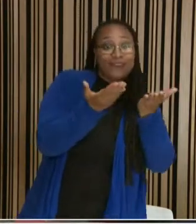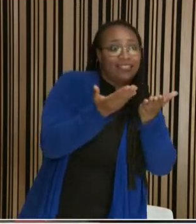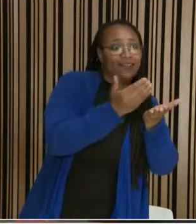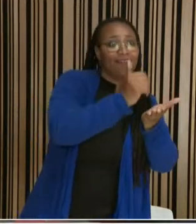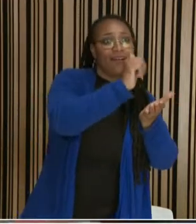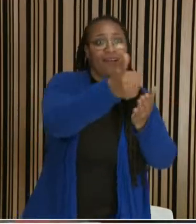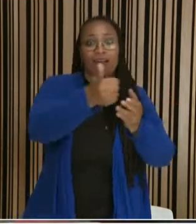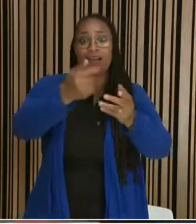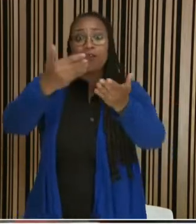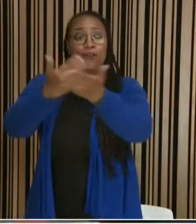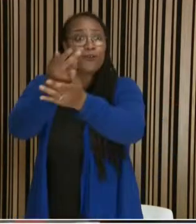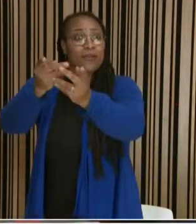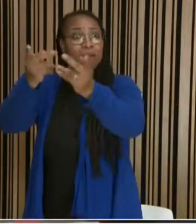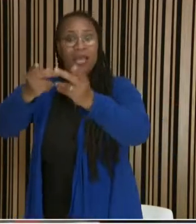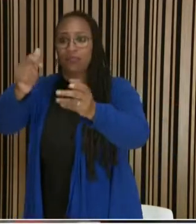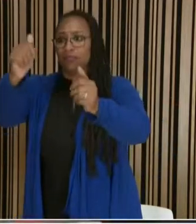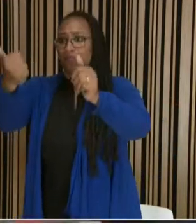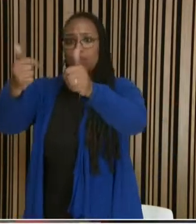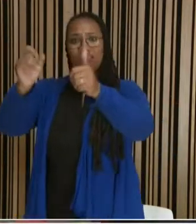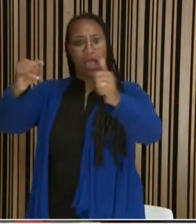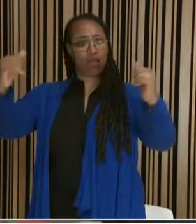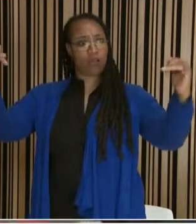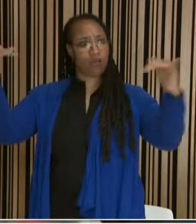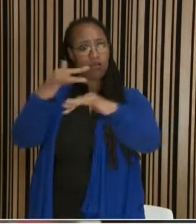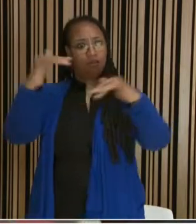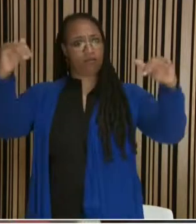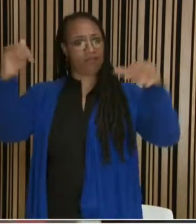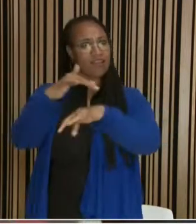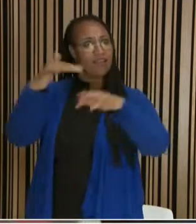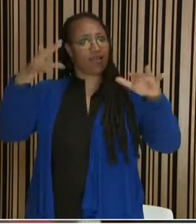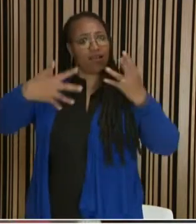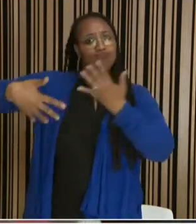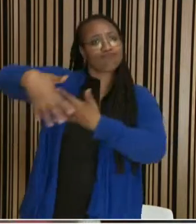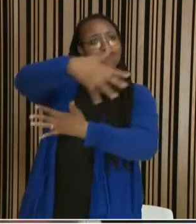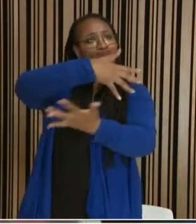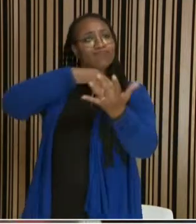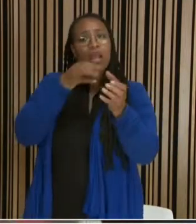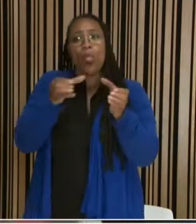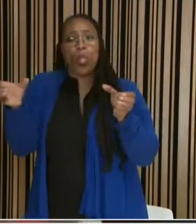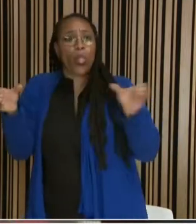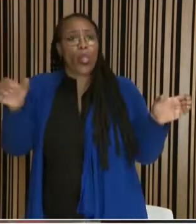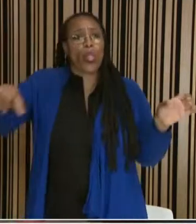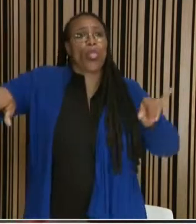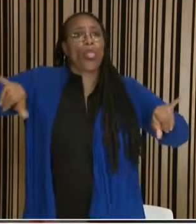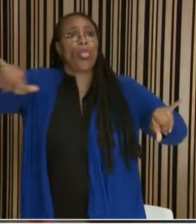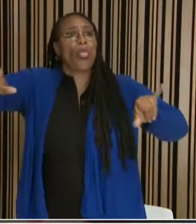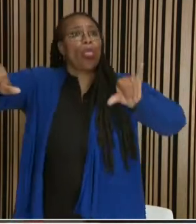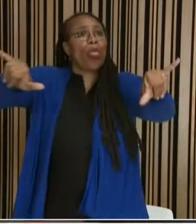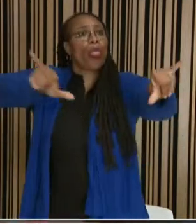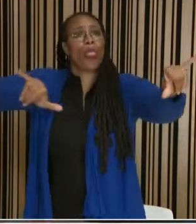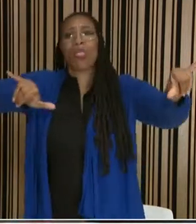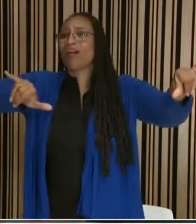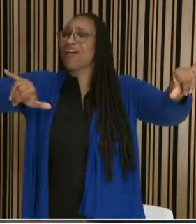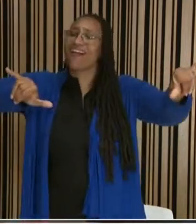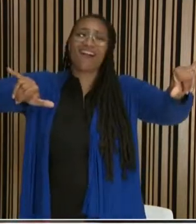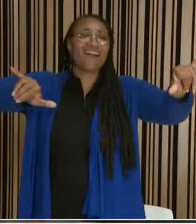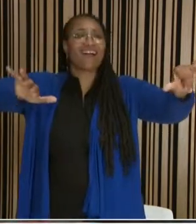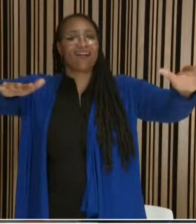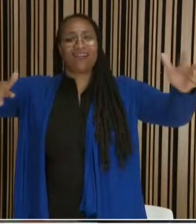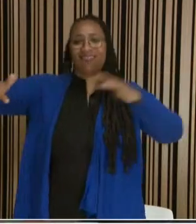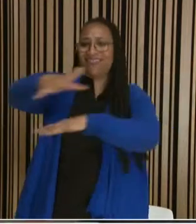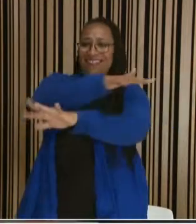and activities that will allow us to recreate the vibrancy of our city. We also have a focus